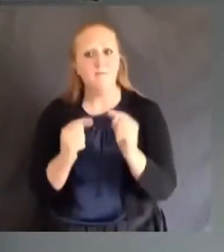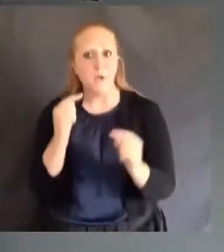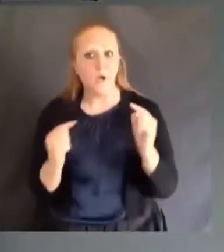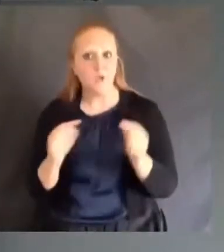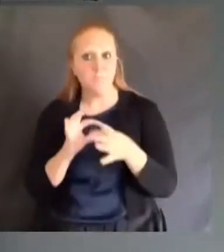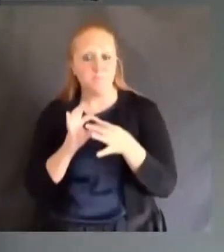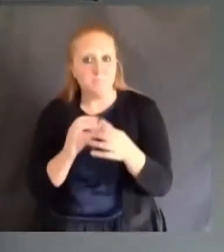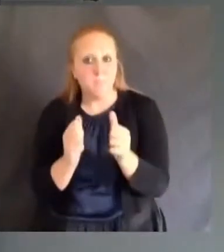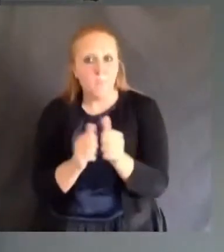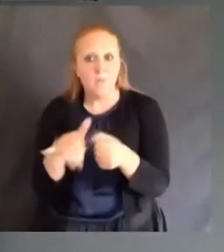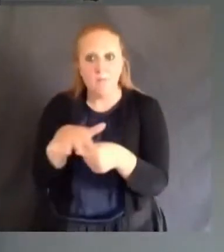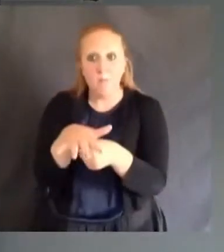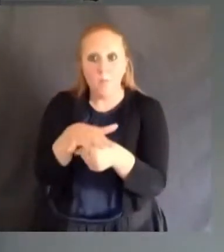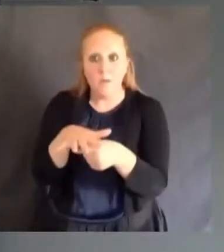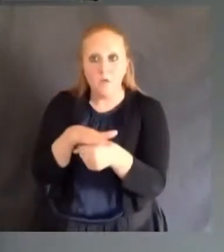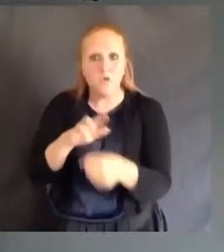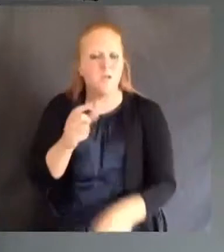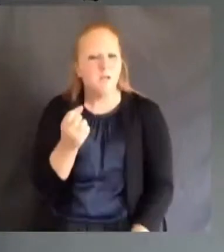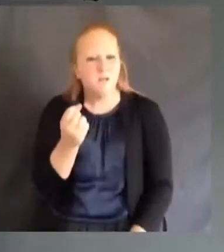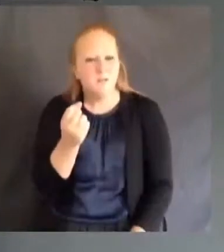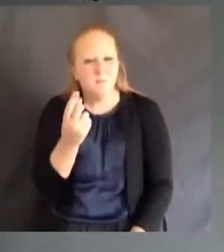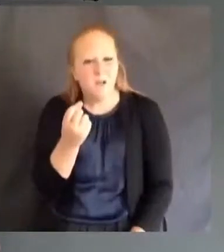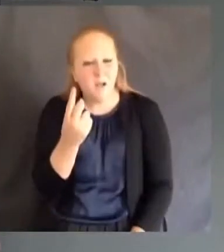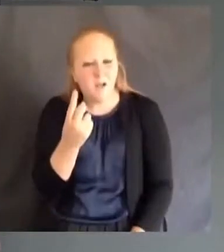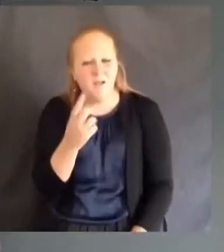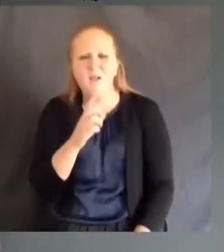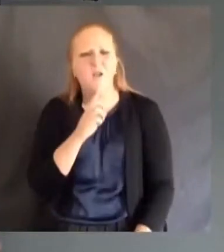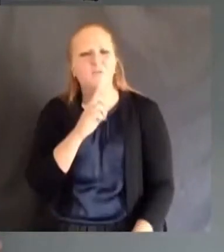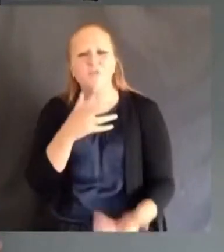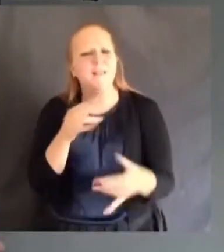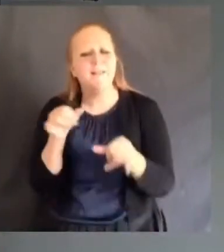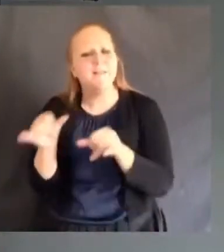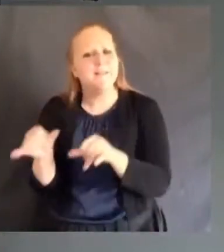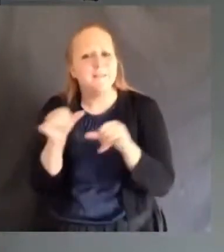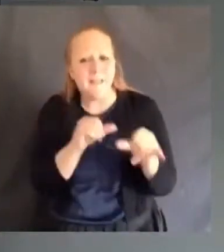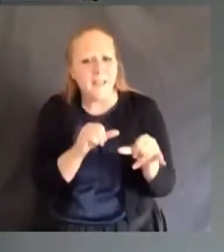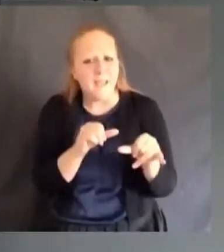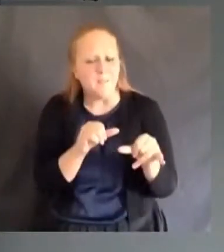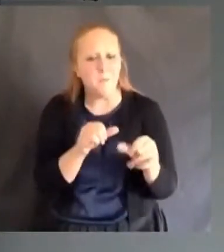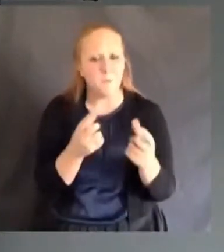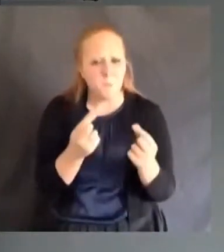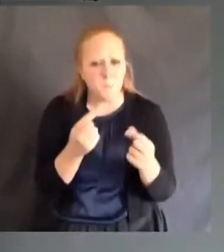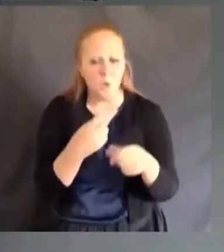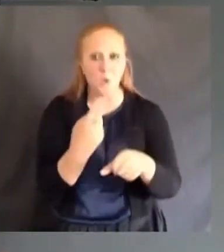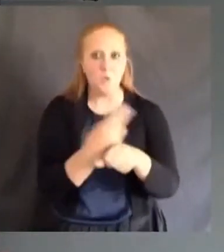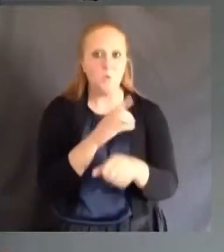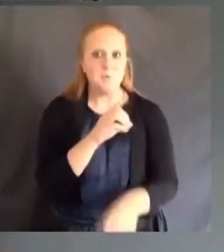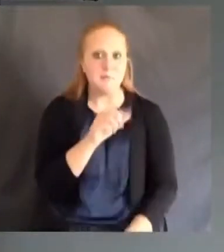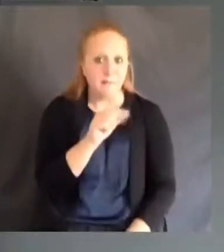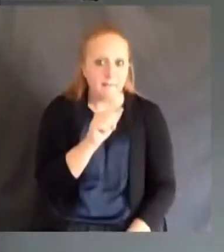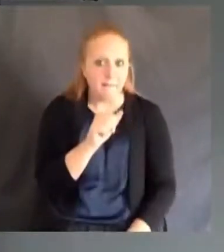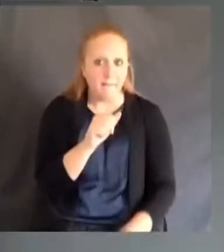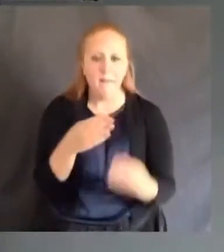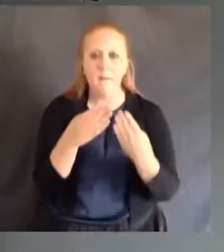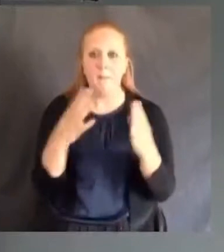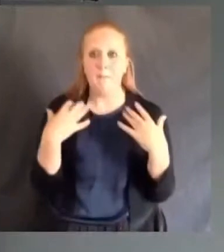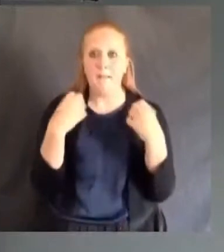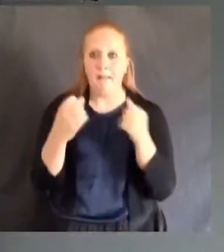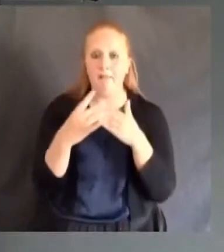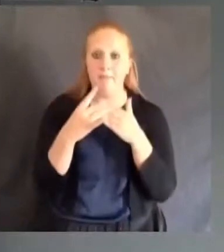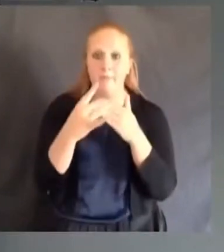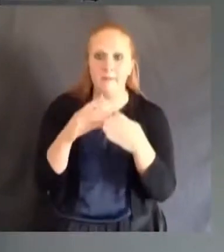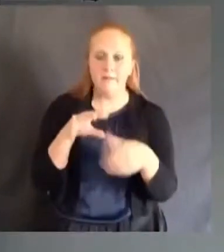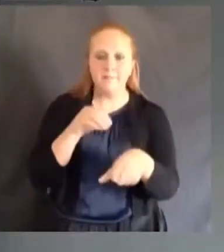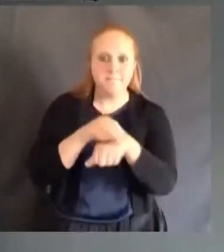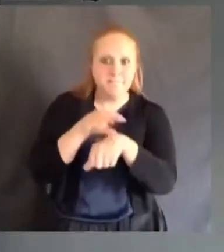but they're basically, in many cases, the same, using the data and using public health guidance. We've had Commissioner Zucker present and work